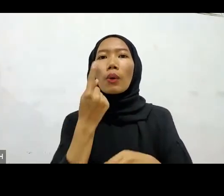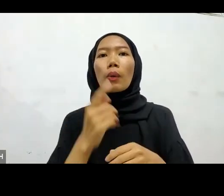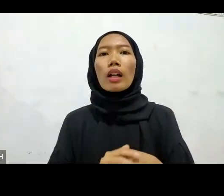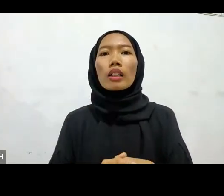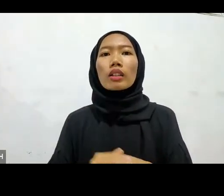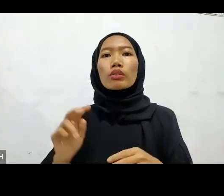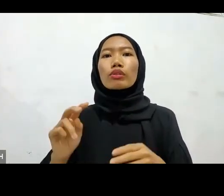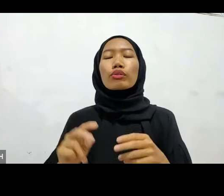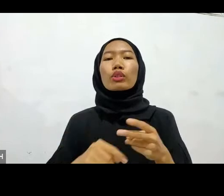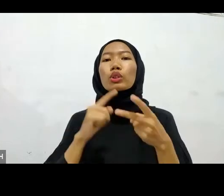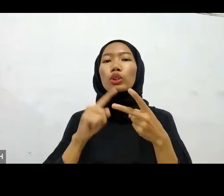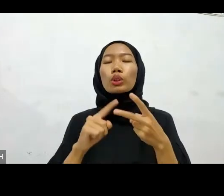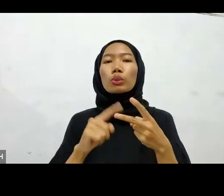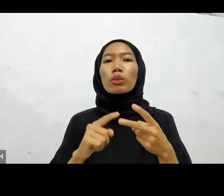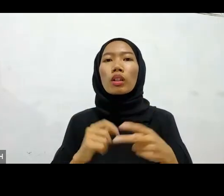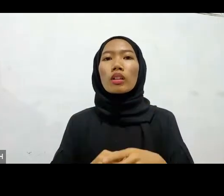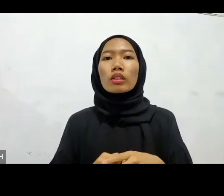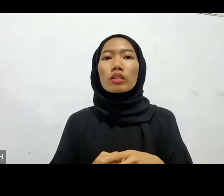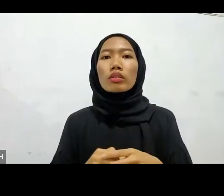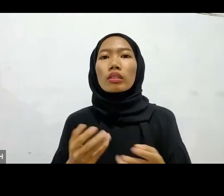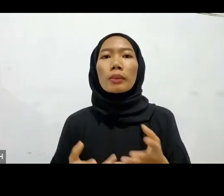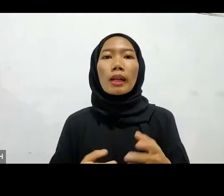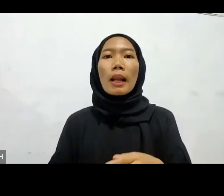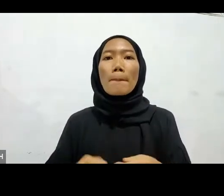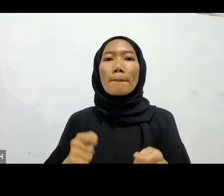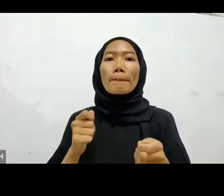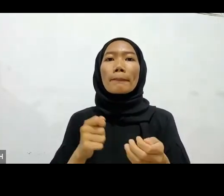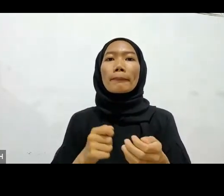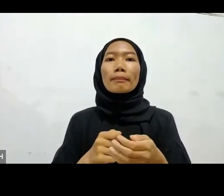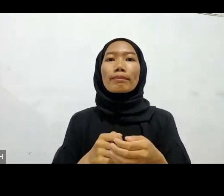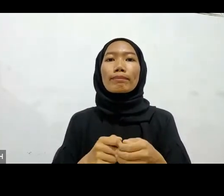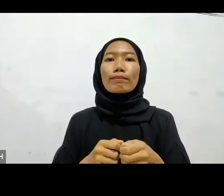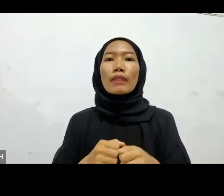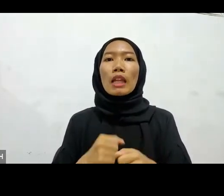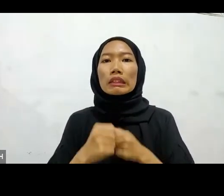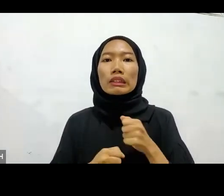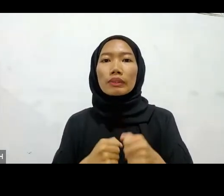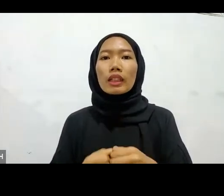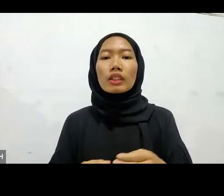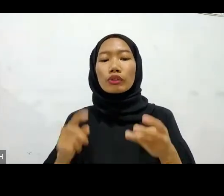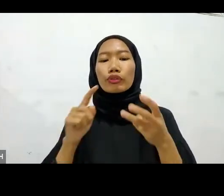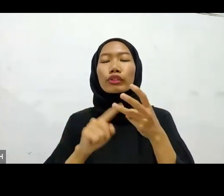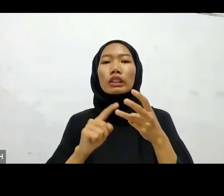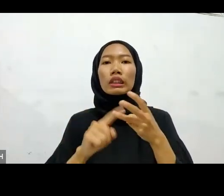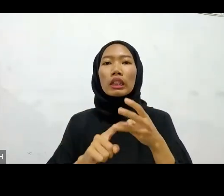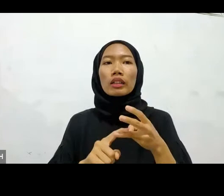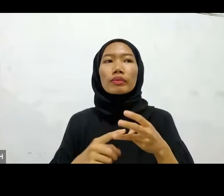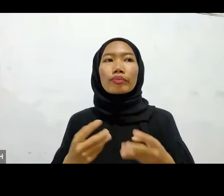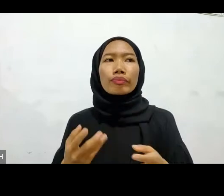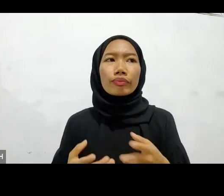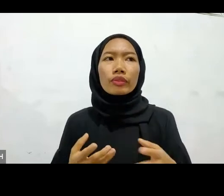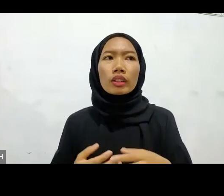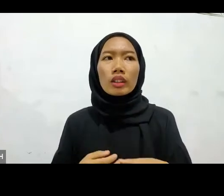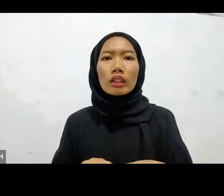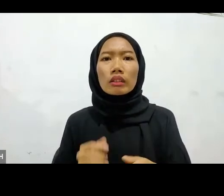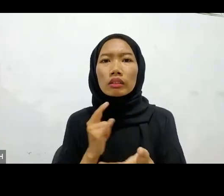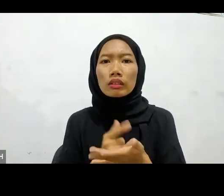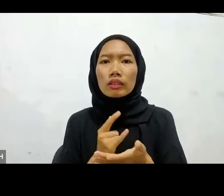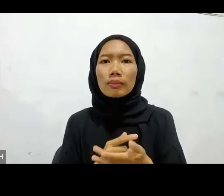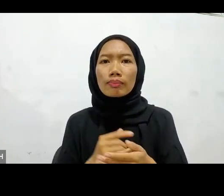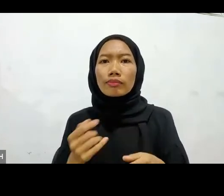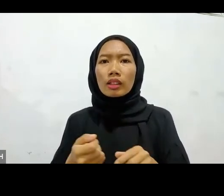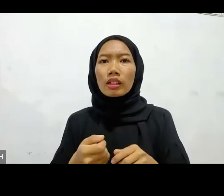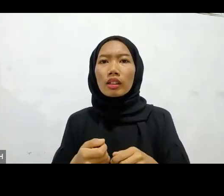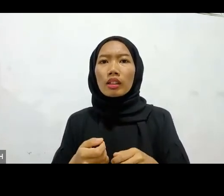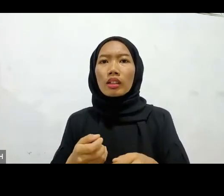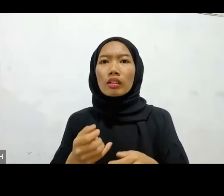that people seeing the success of a policy is the best gateway to a fuller implementation.